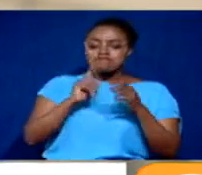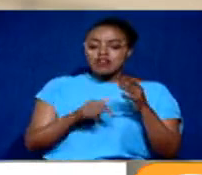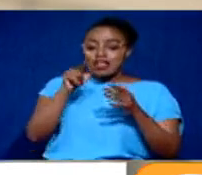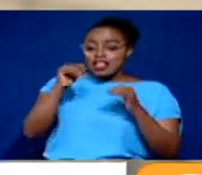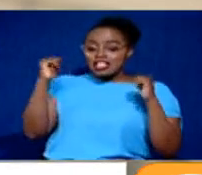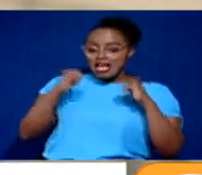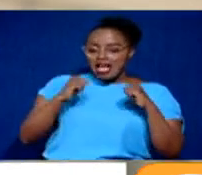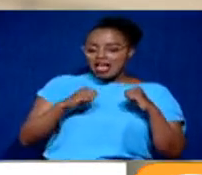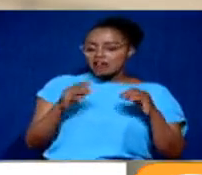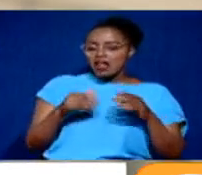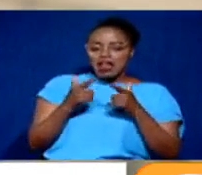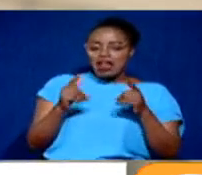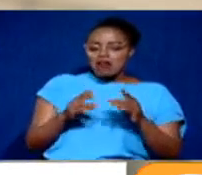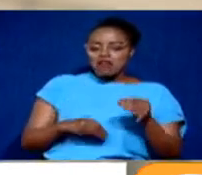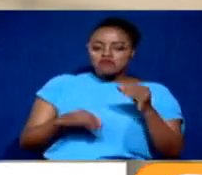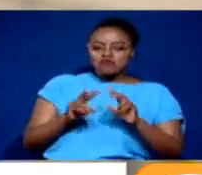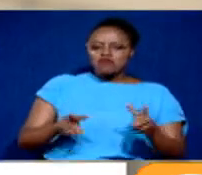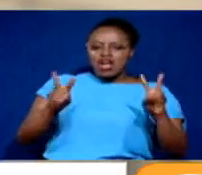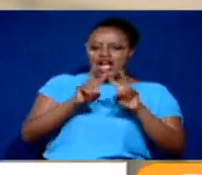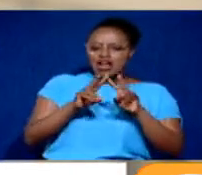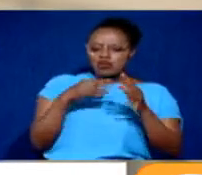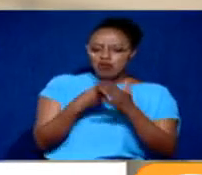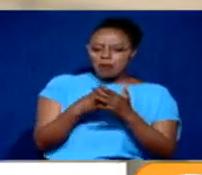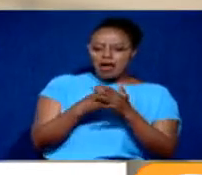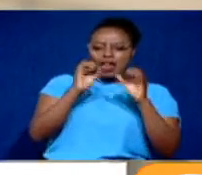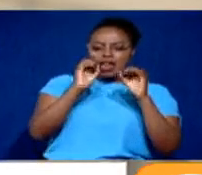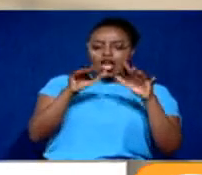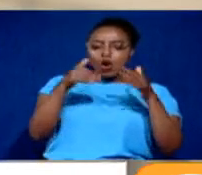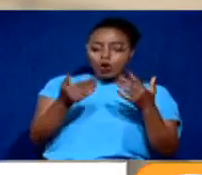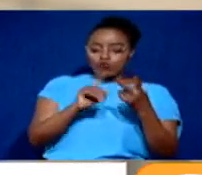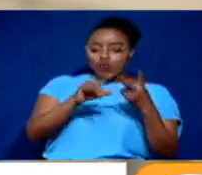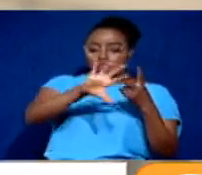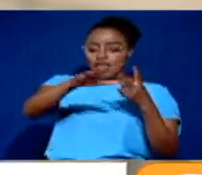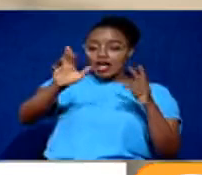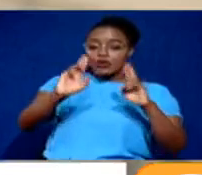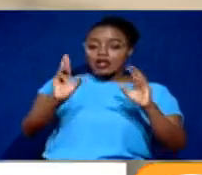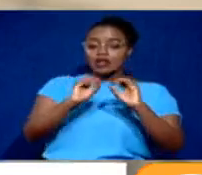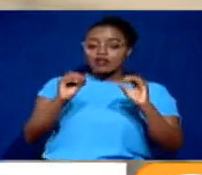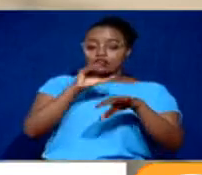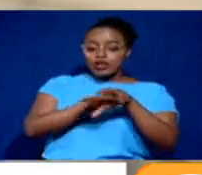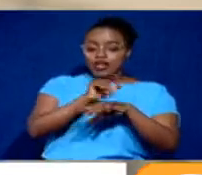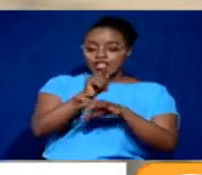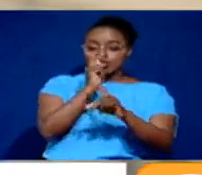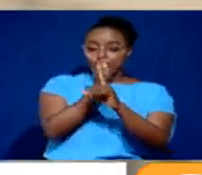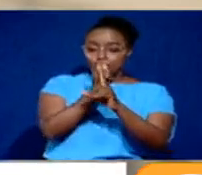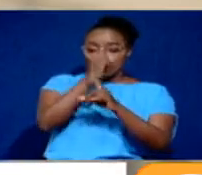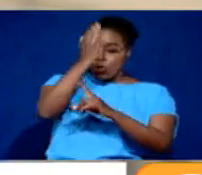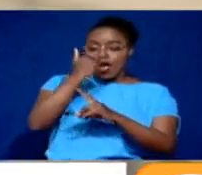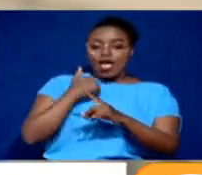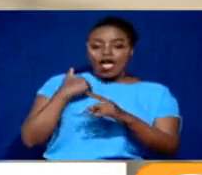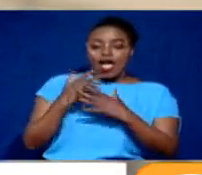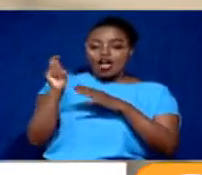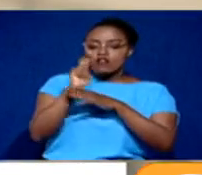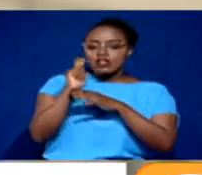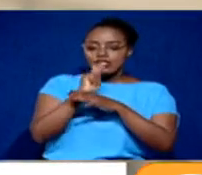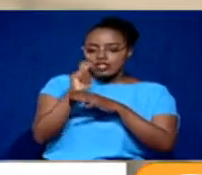the deal did not give value for taxpayers' money, nor were the counties prepared to receive the equipment due to lack of